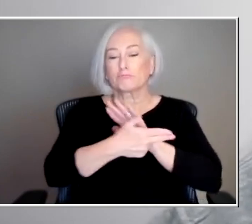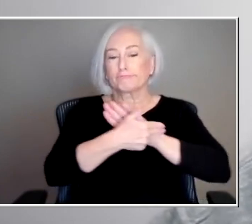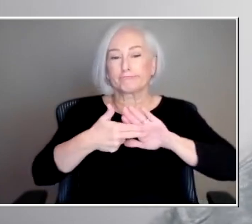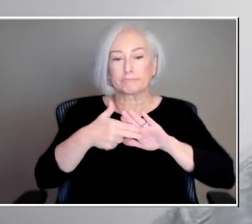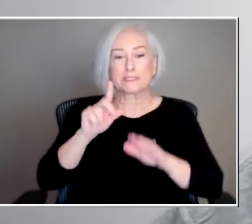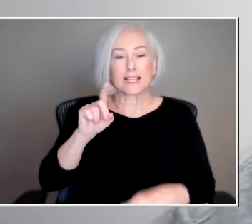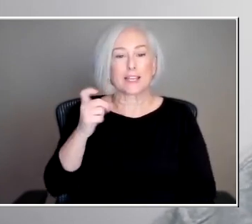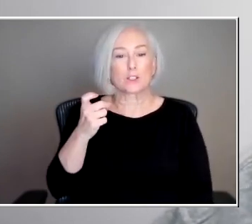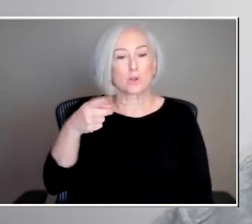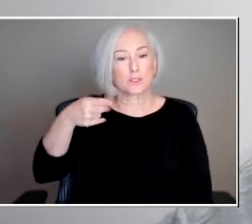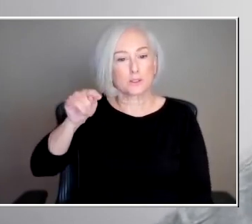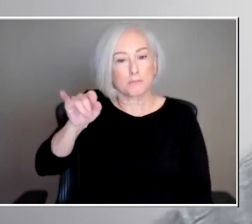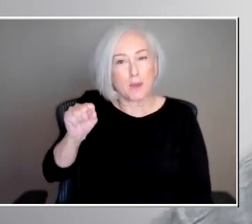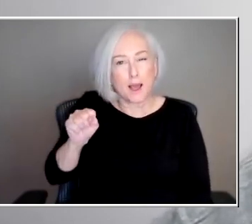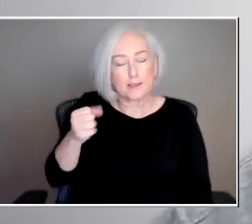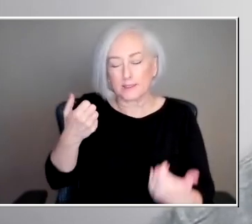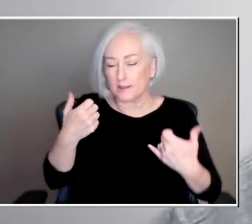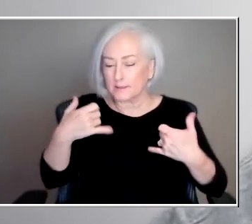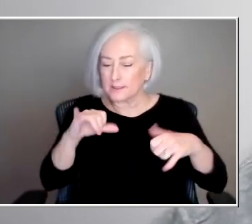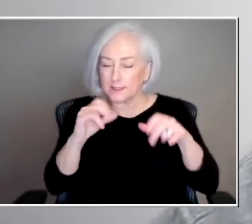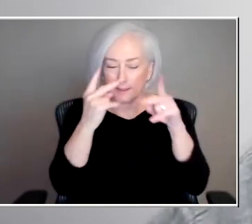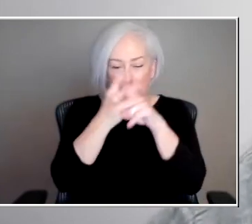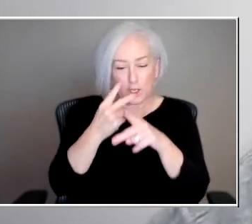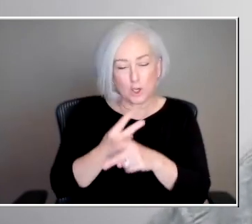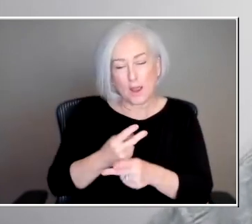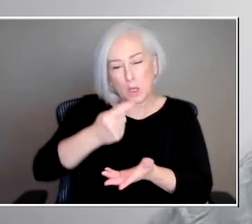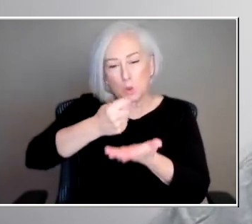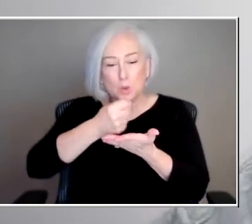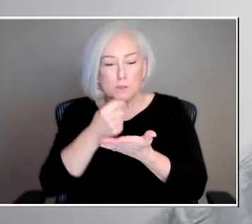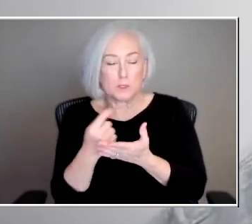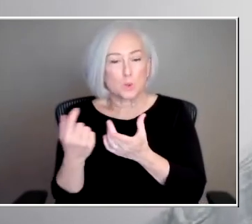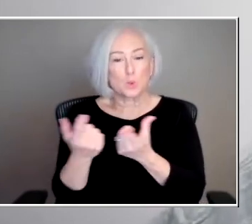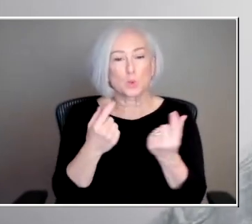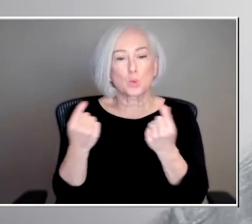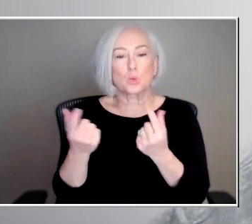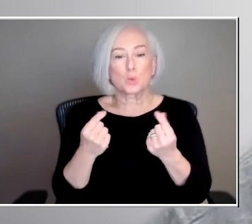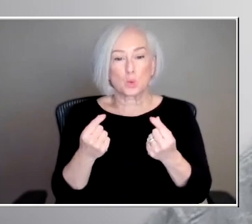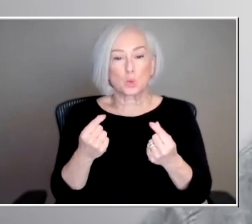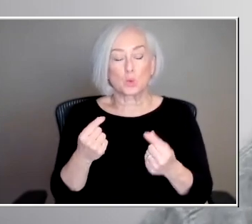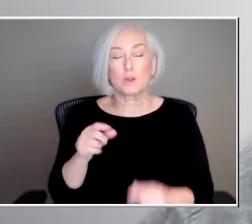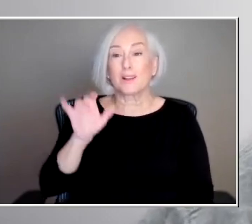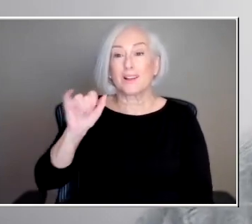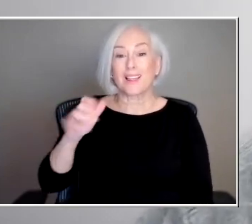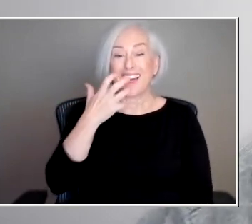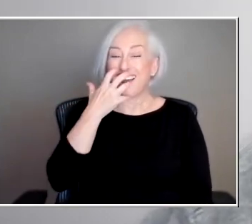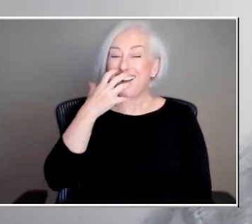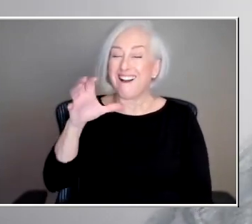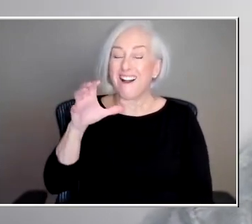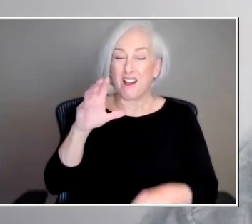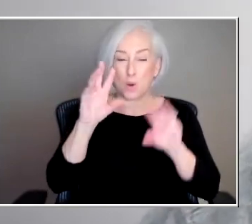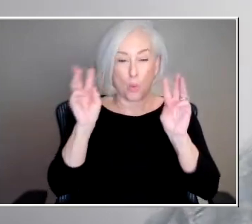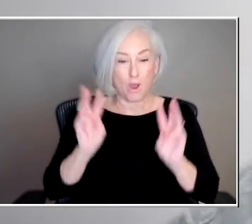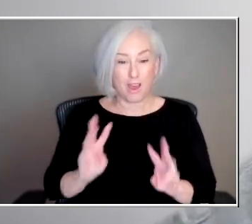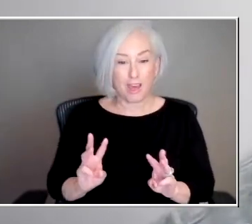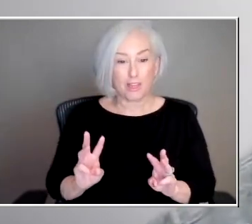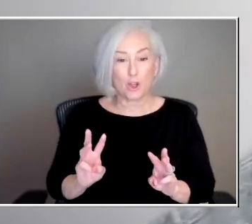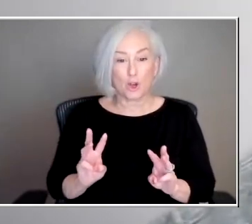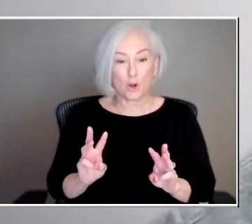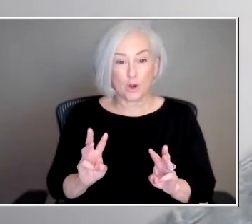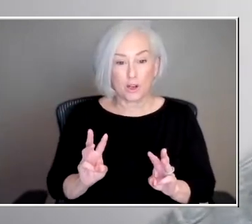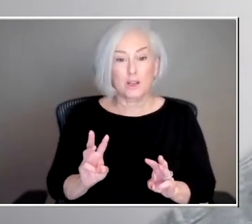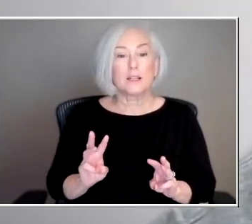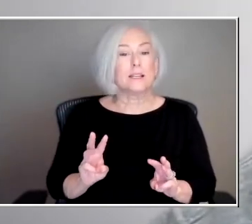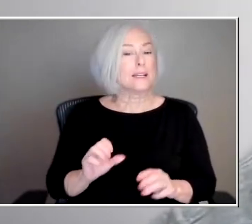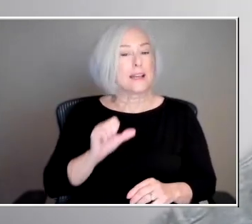kind of figuring out the treatment and what I needed to do. And the hot weather combination of that and not having